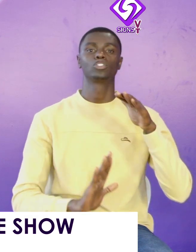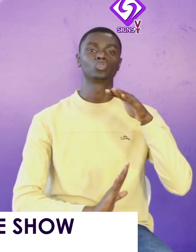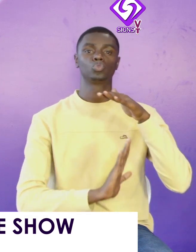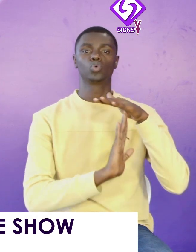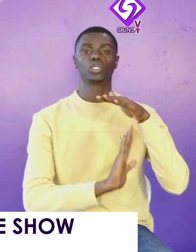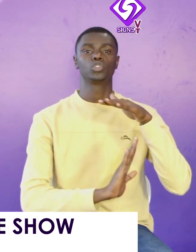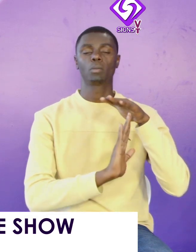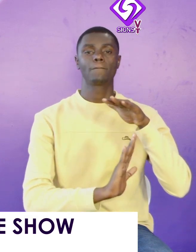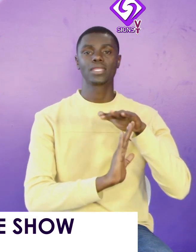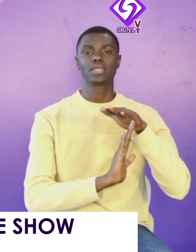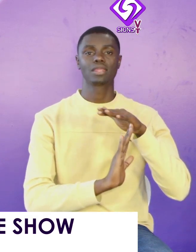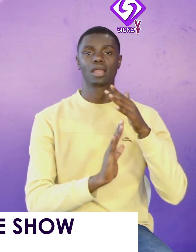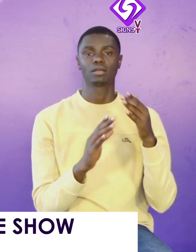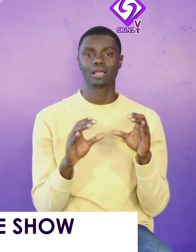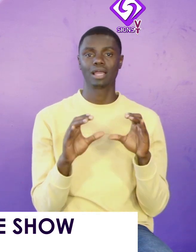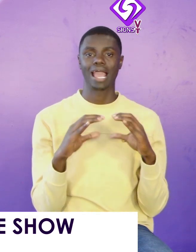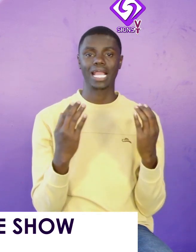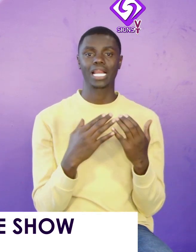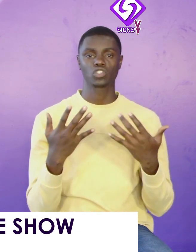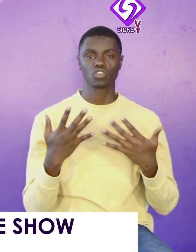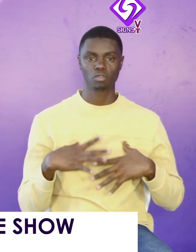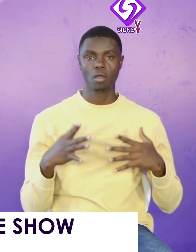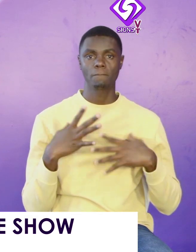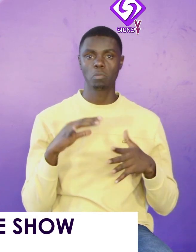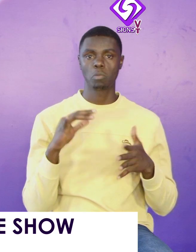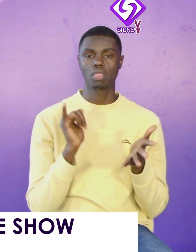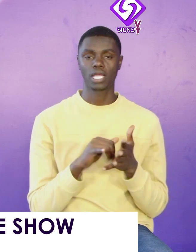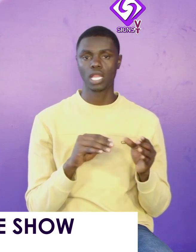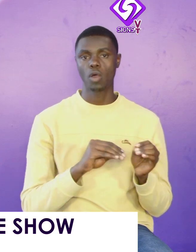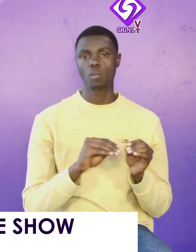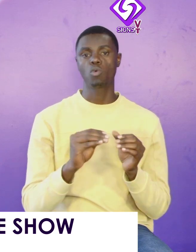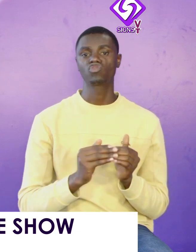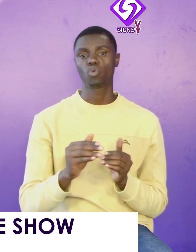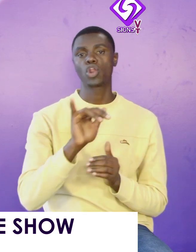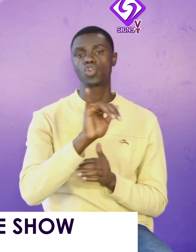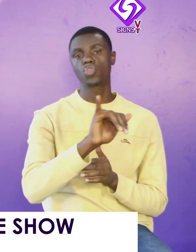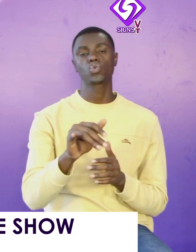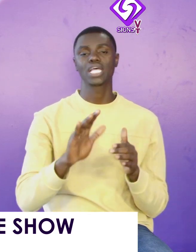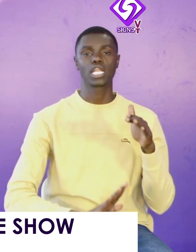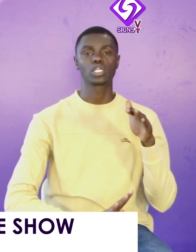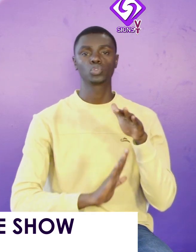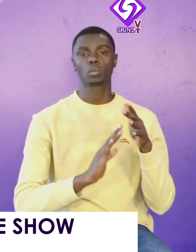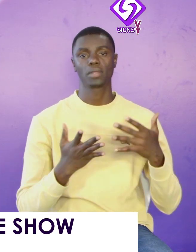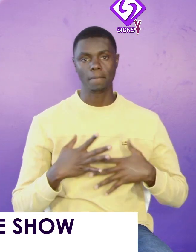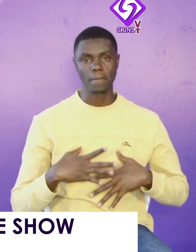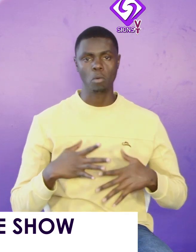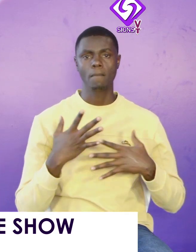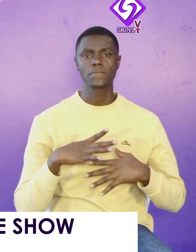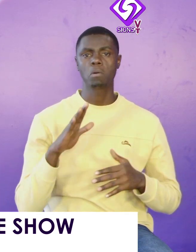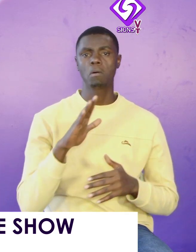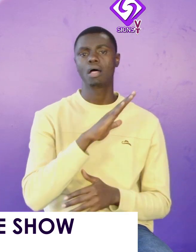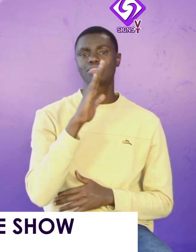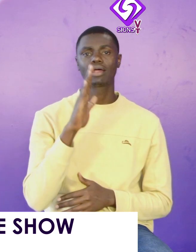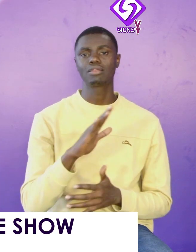class of people. People that move forward. Those are superior people. People that never give up. Those